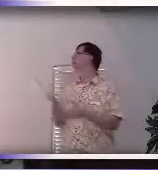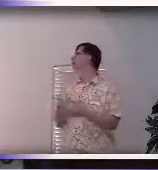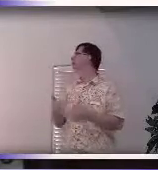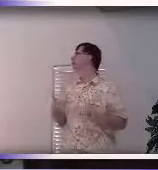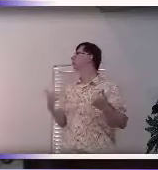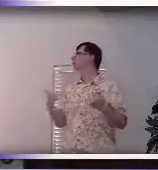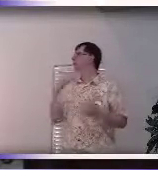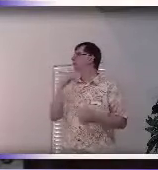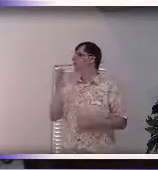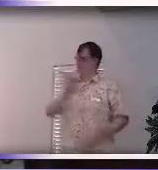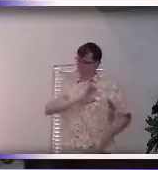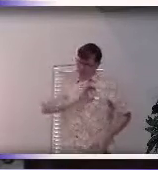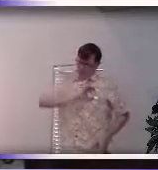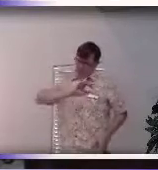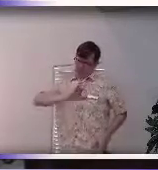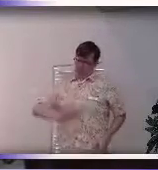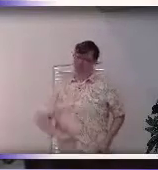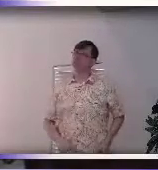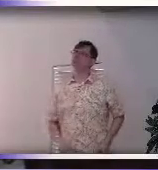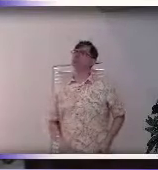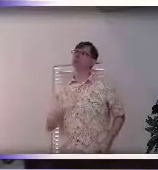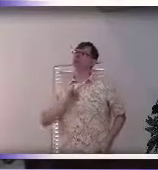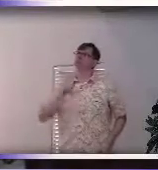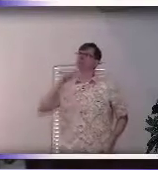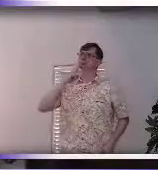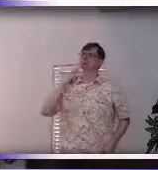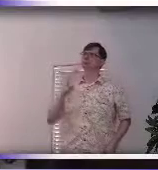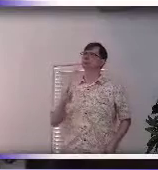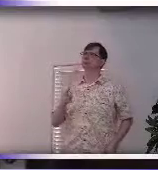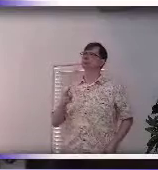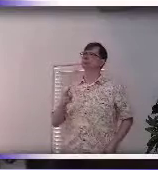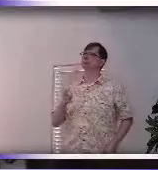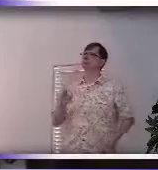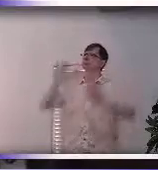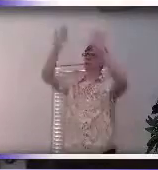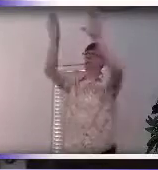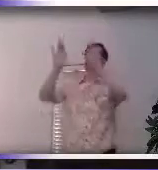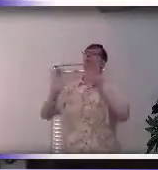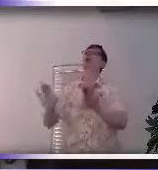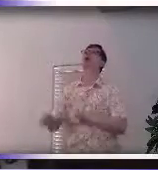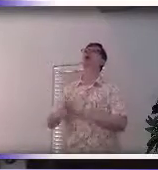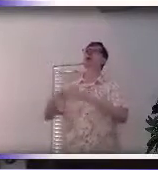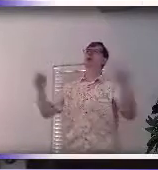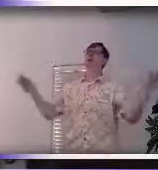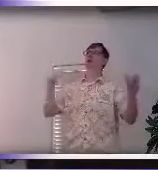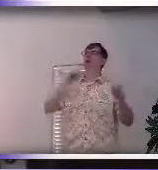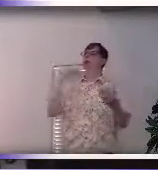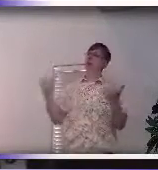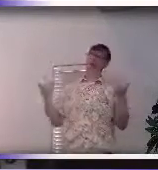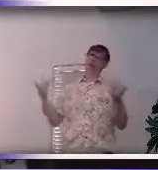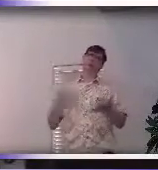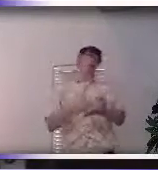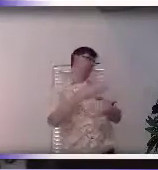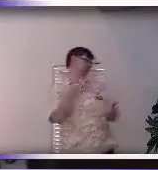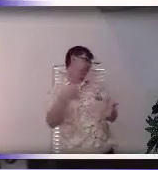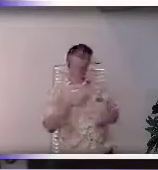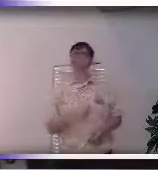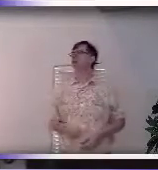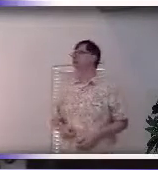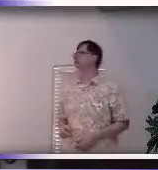really wants to be committed? I mean, it's the great institution of whatever, but who wants to be